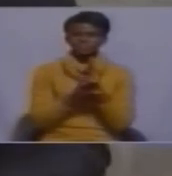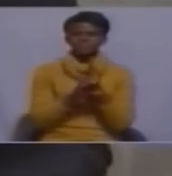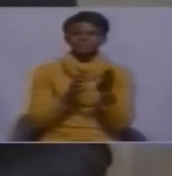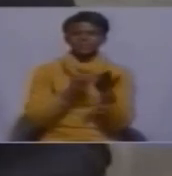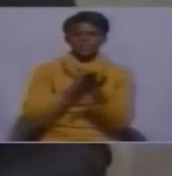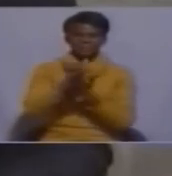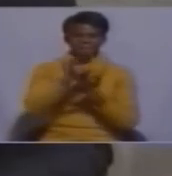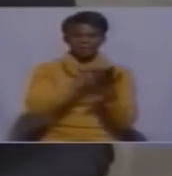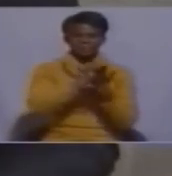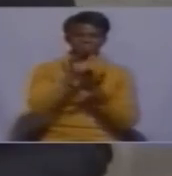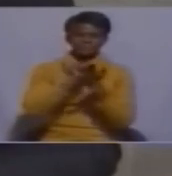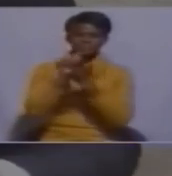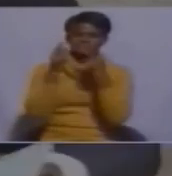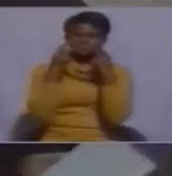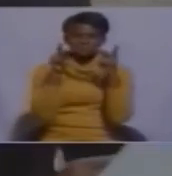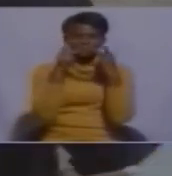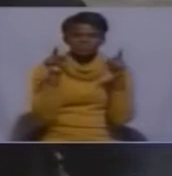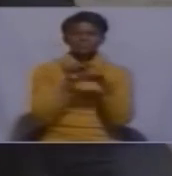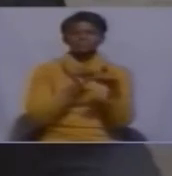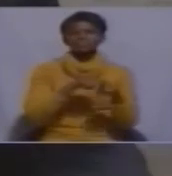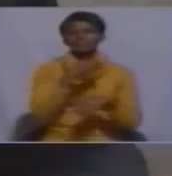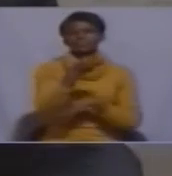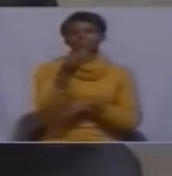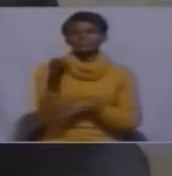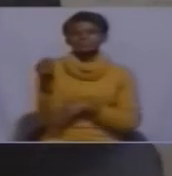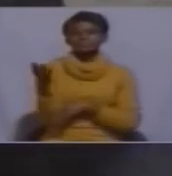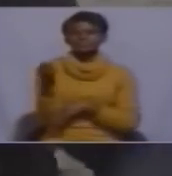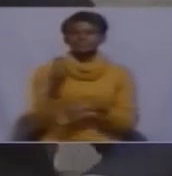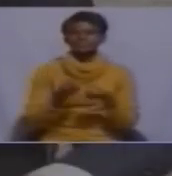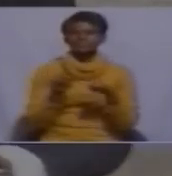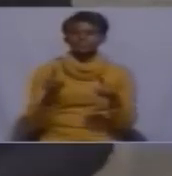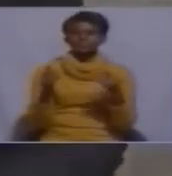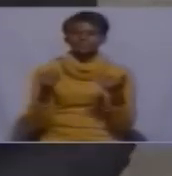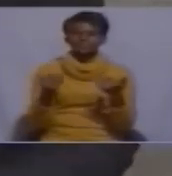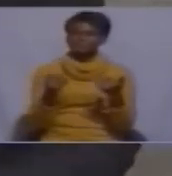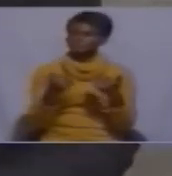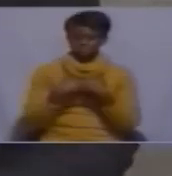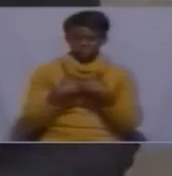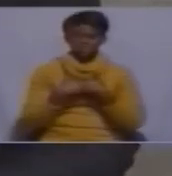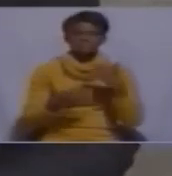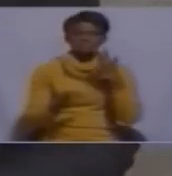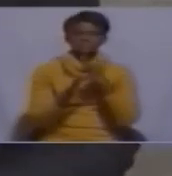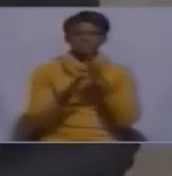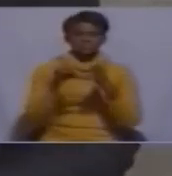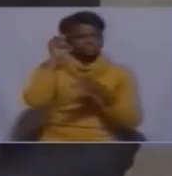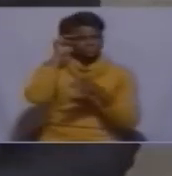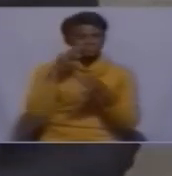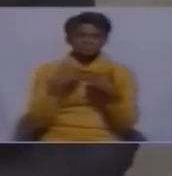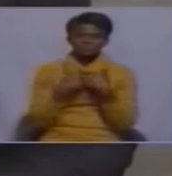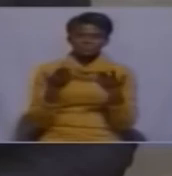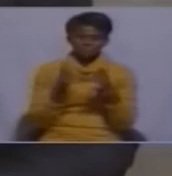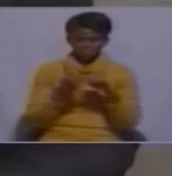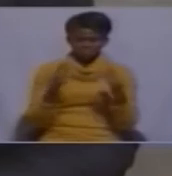and put in circulation. It didn't provide for deputy ministers. So it was a